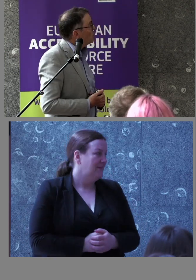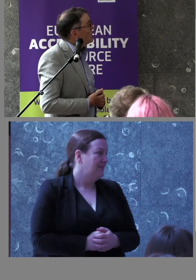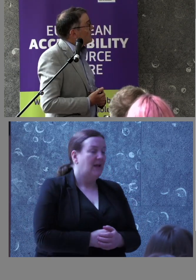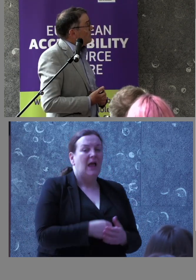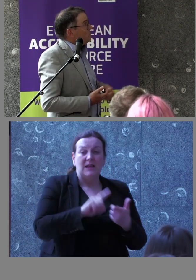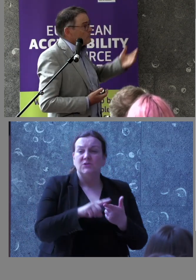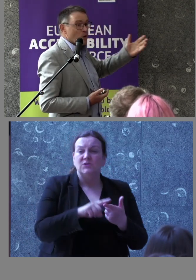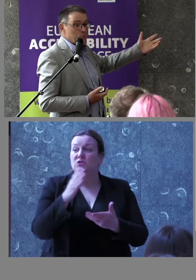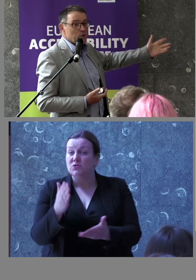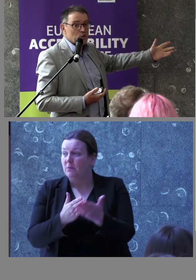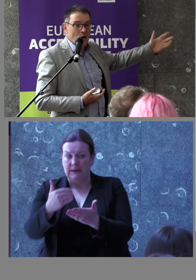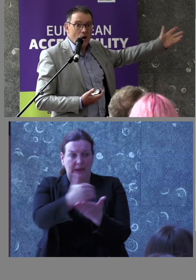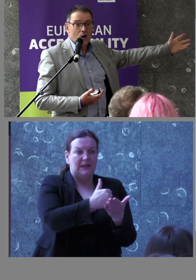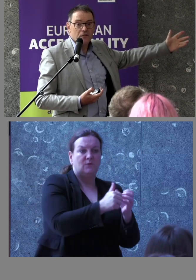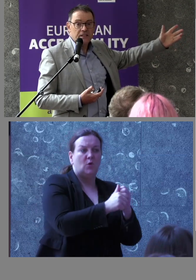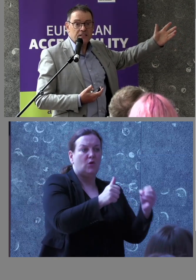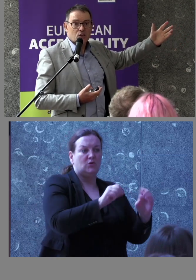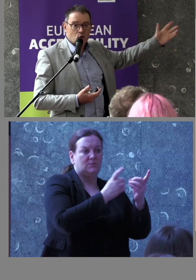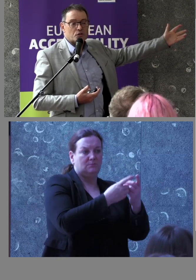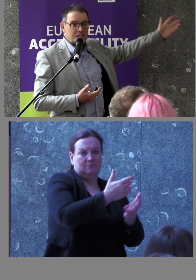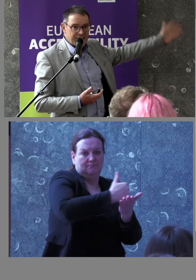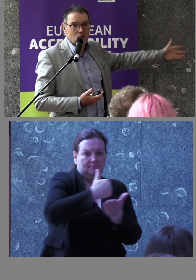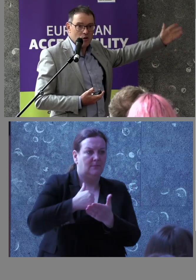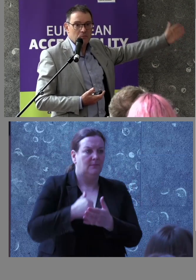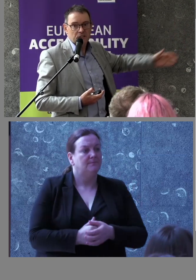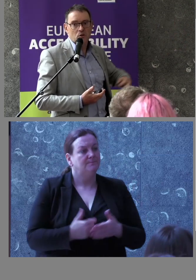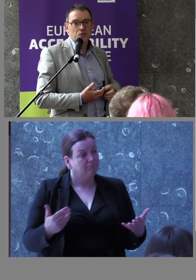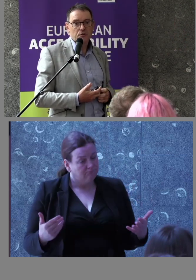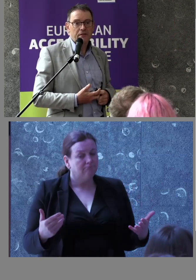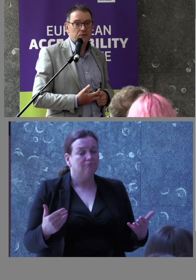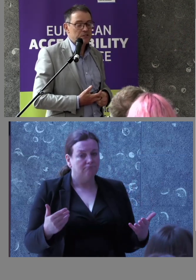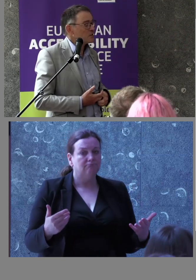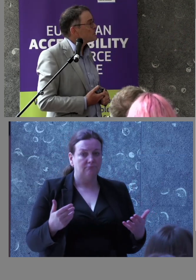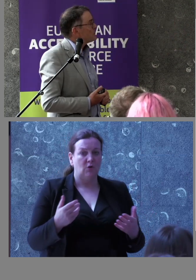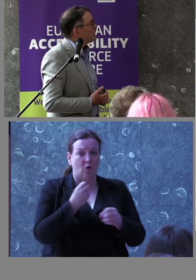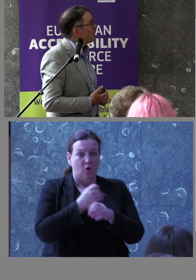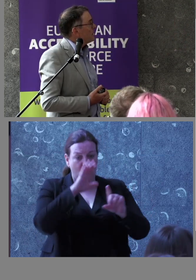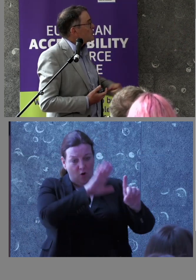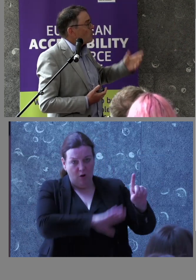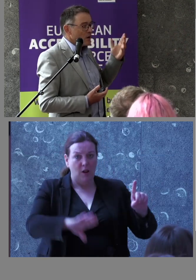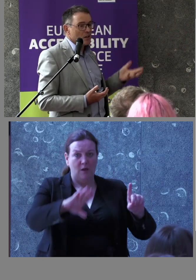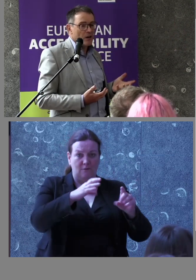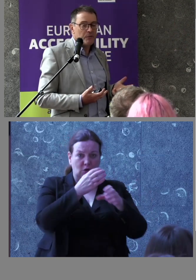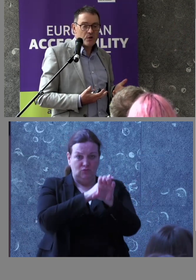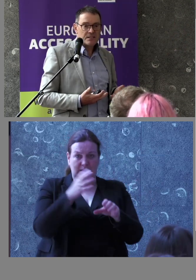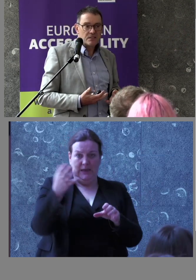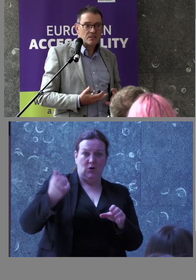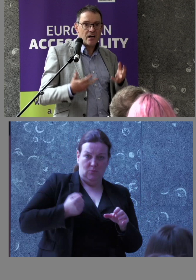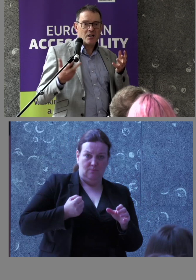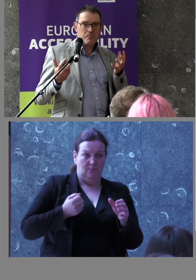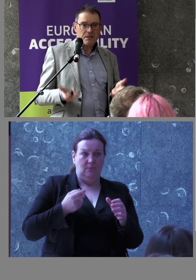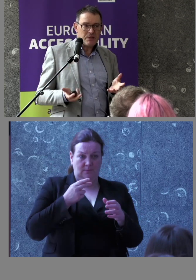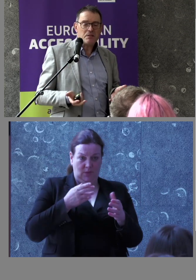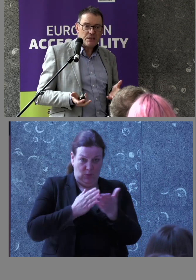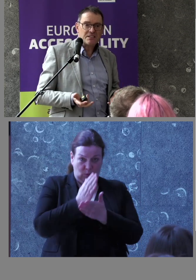revenue, we are one of the biggest IT operations in the country because we cannot collect tax